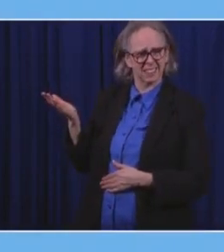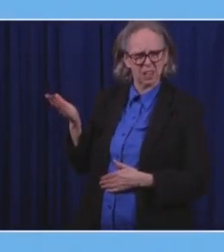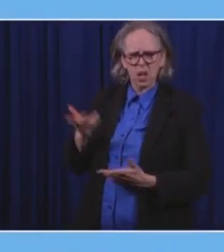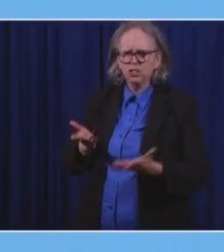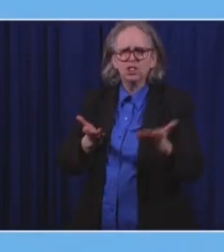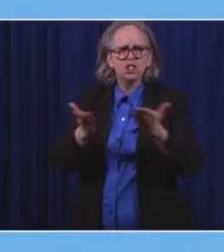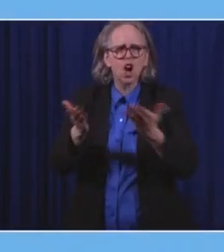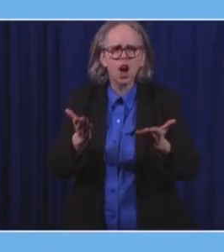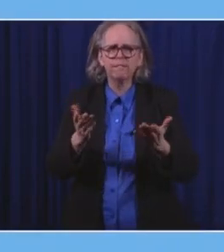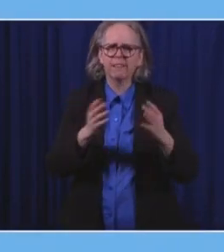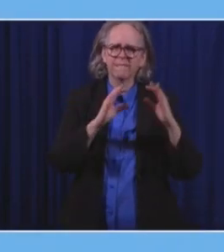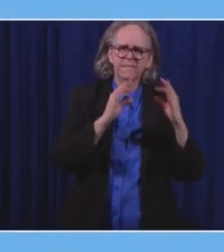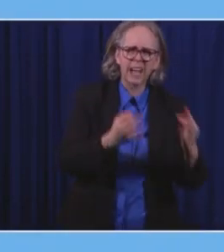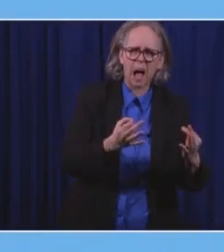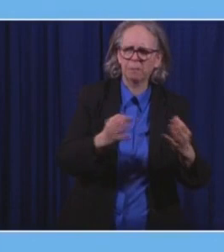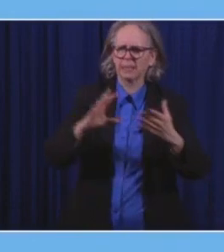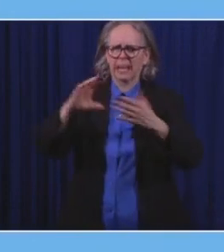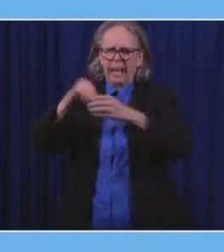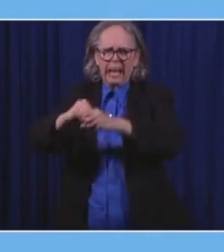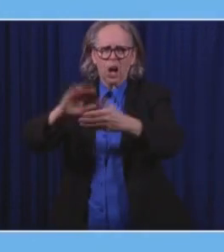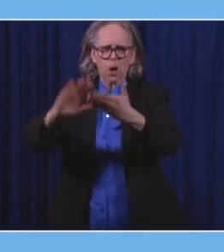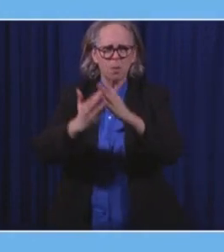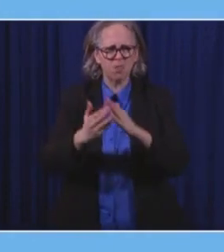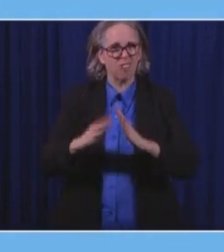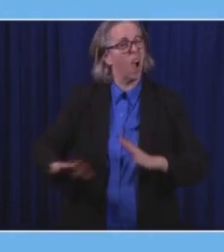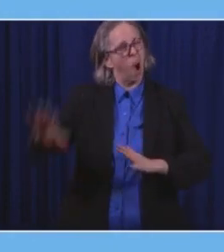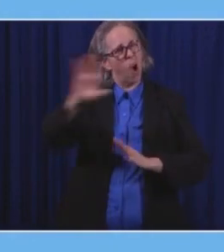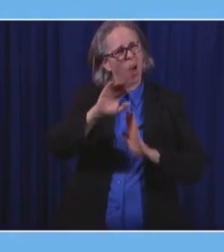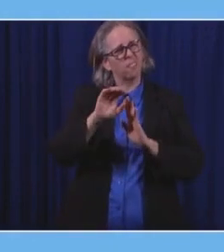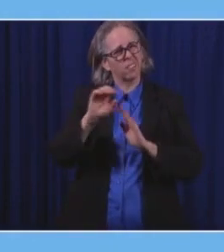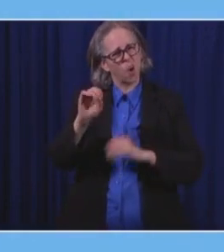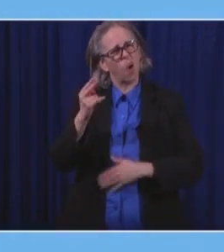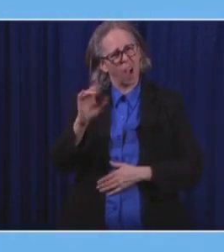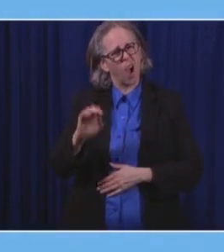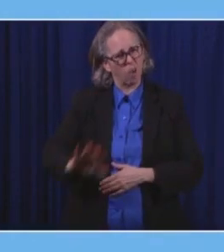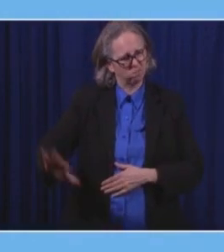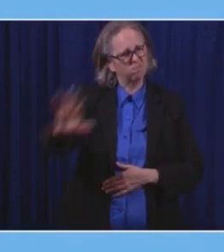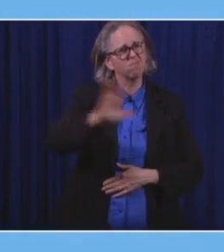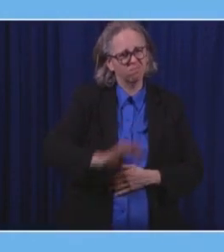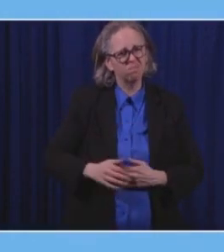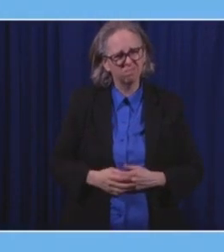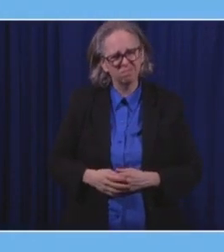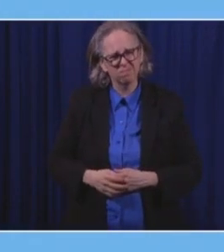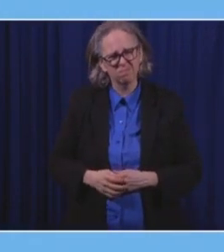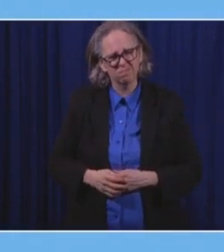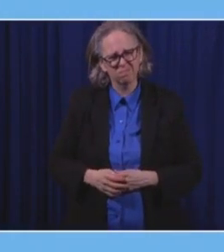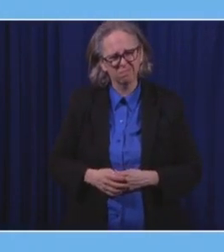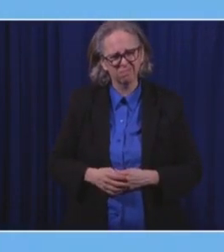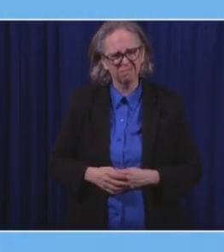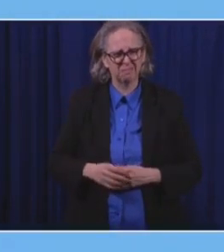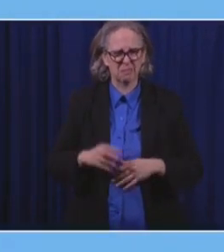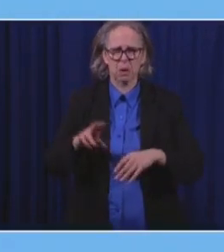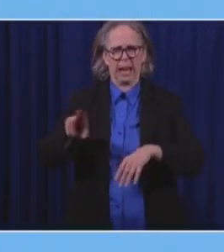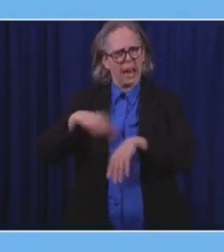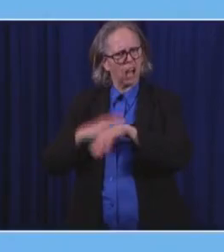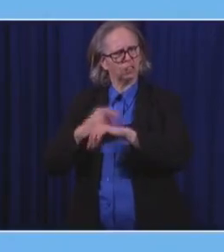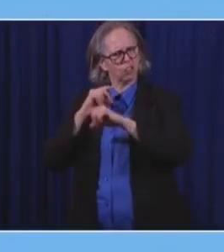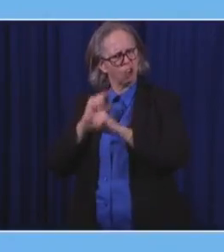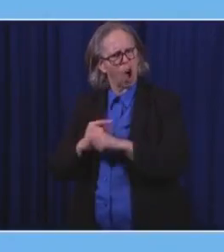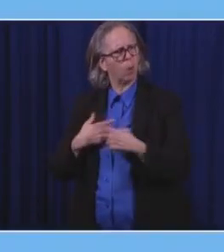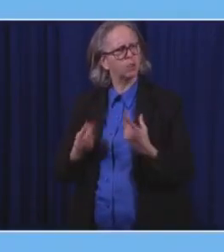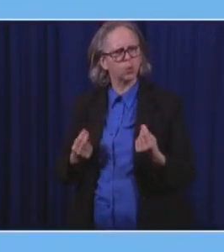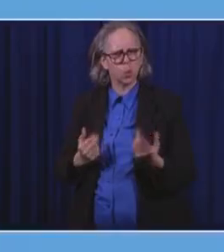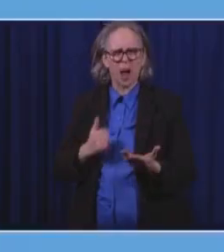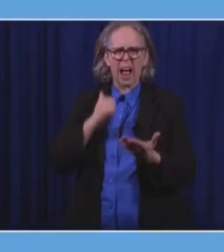community and actually throughout the state. And we are, as soldiers of the National Guard, are providing help and extra hands for the food bank in